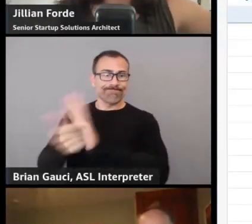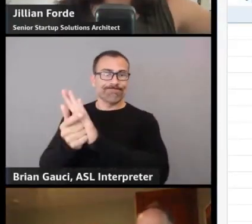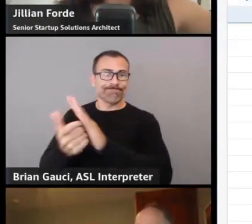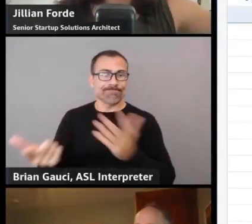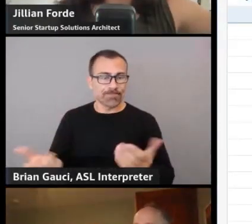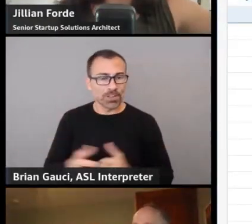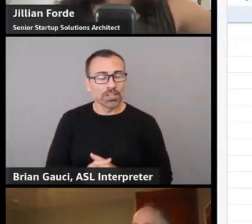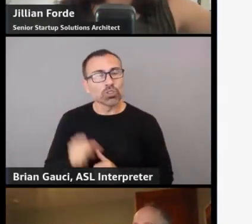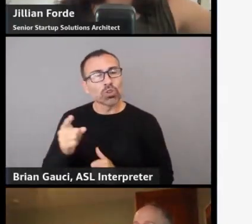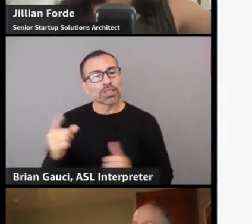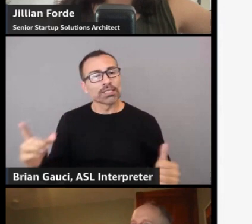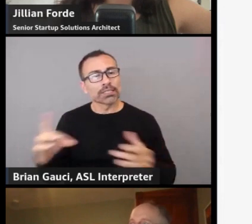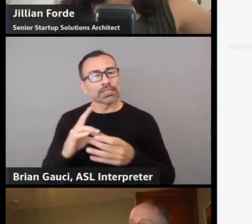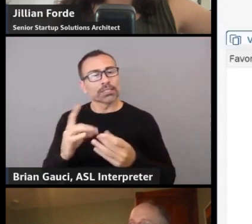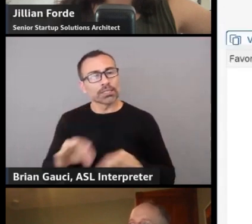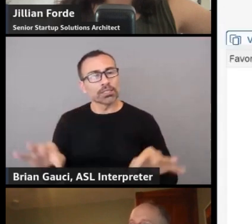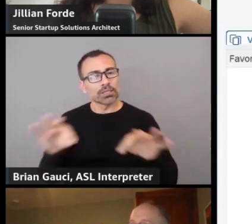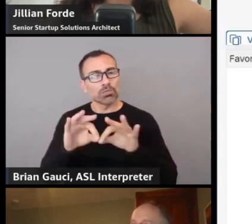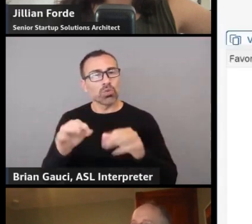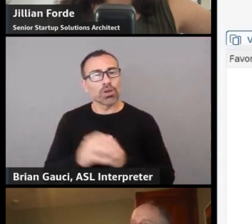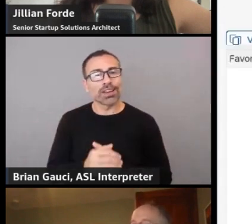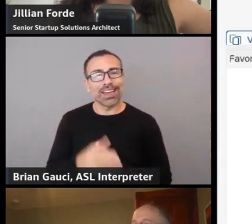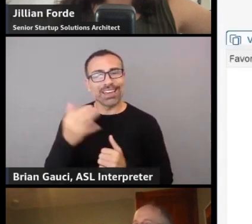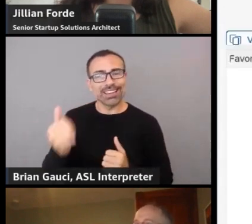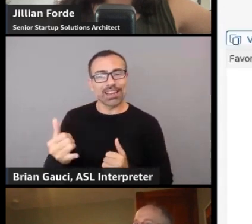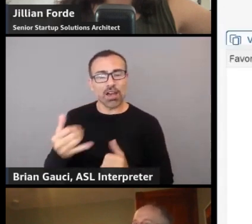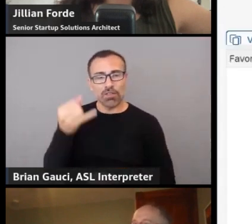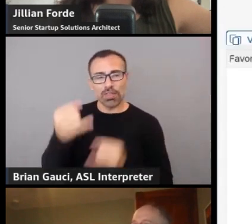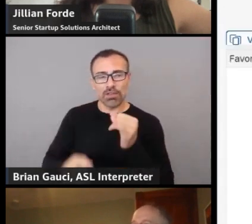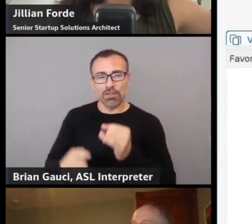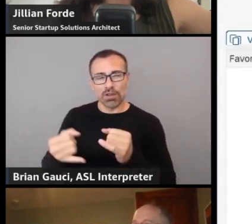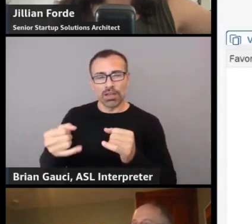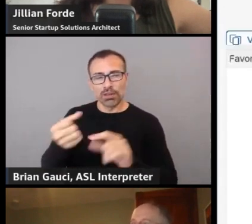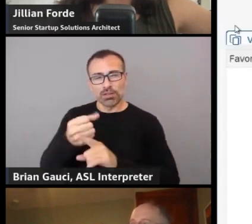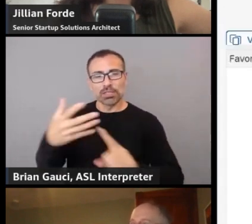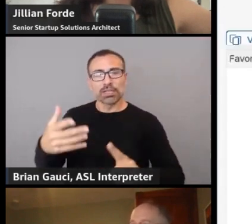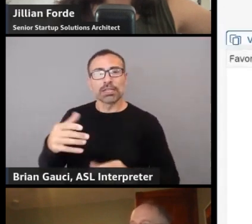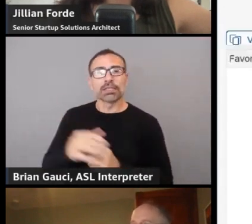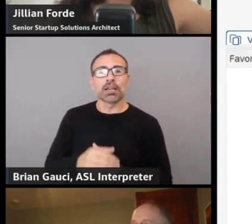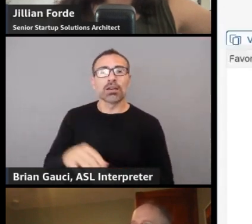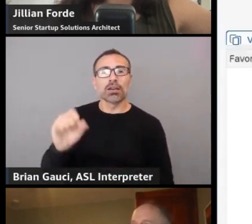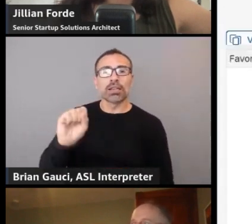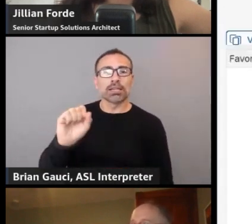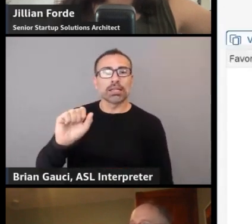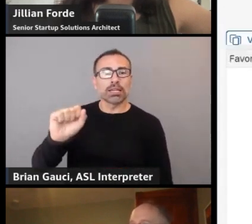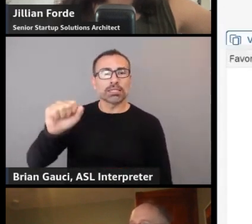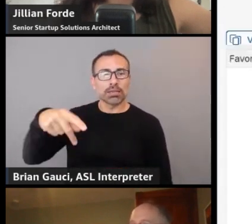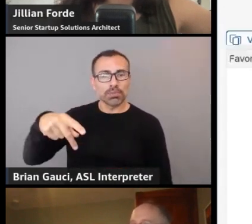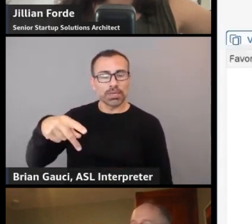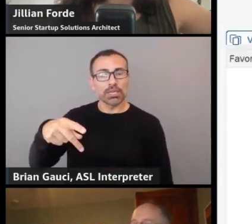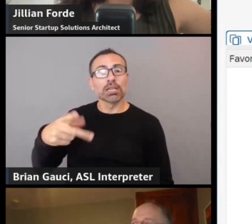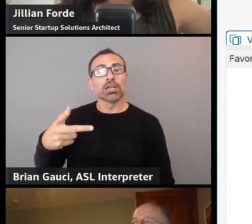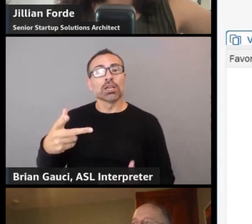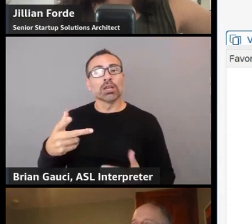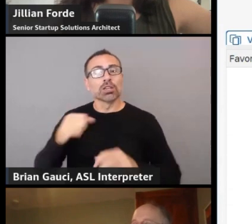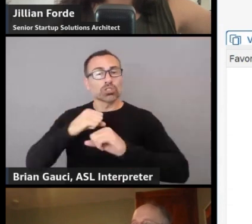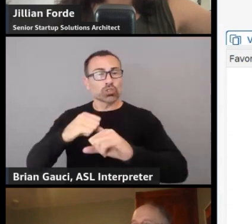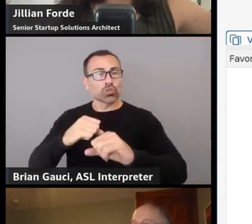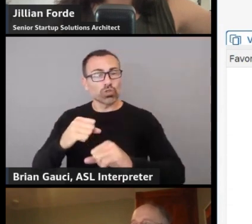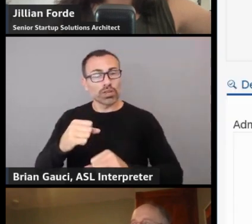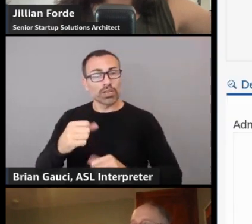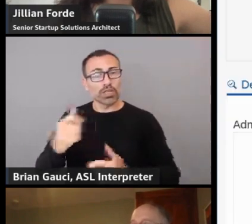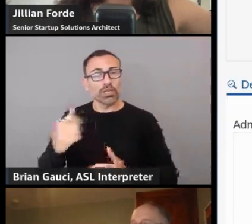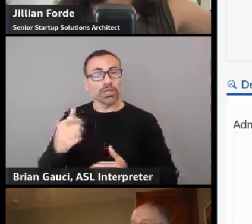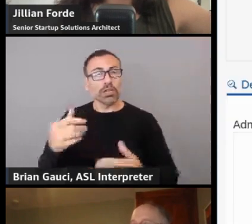just to hit the final detail, in SAP's, this is their SAP security transaction, where you define a role